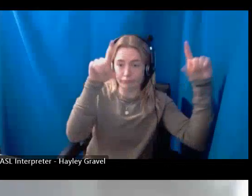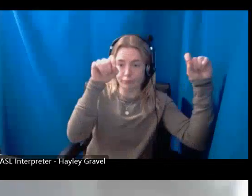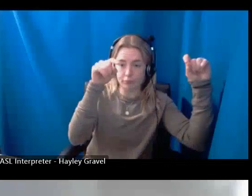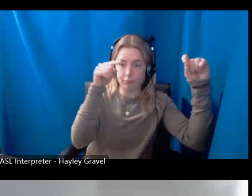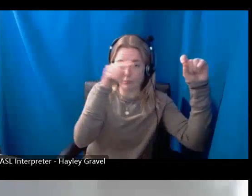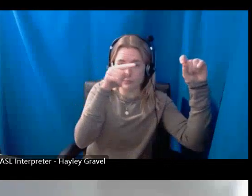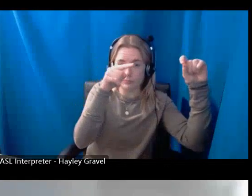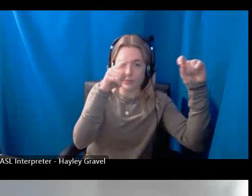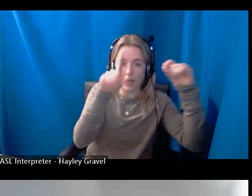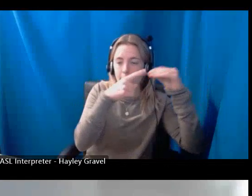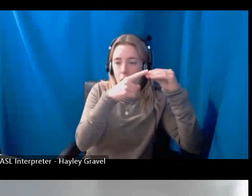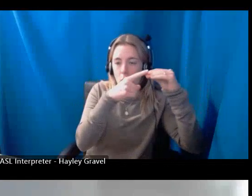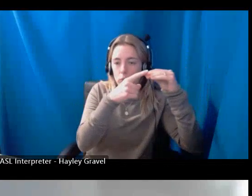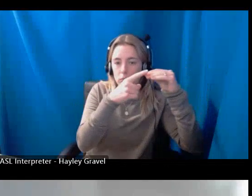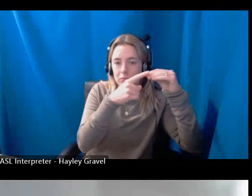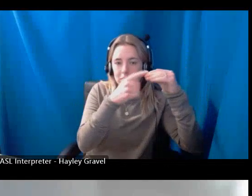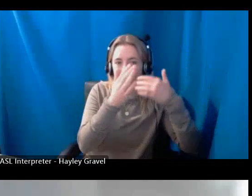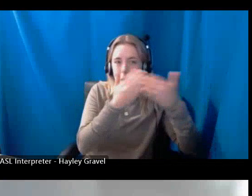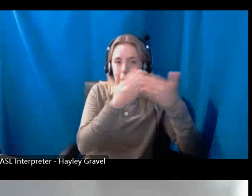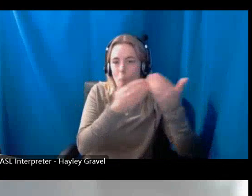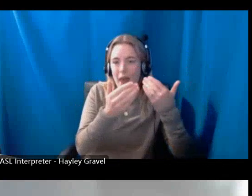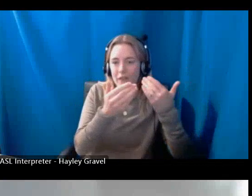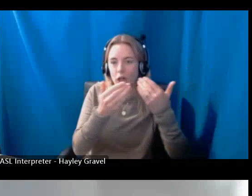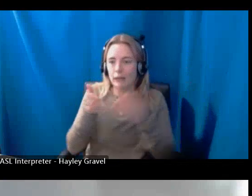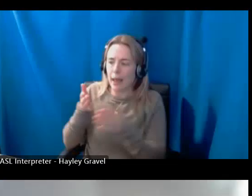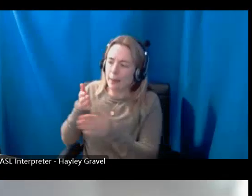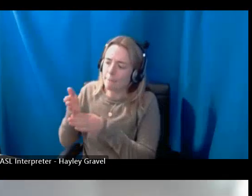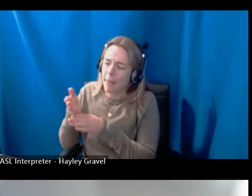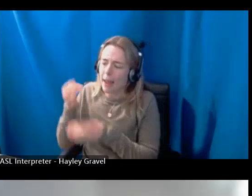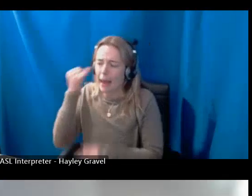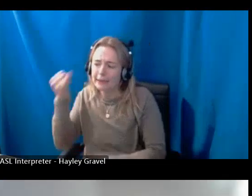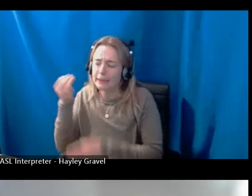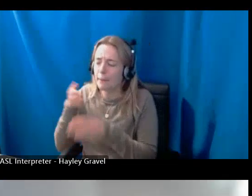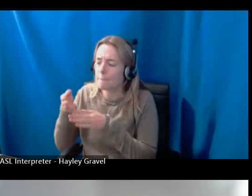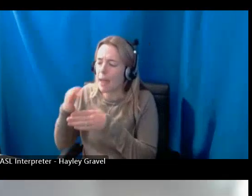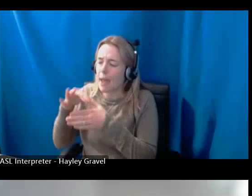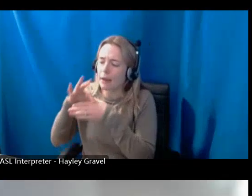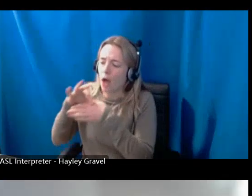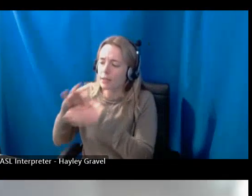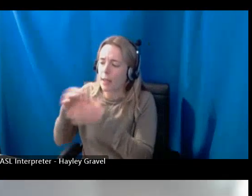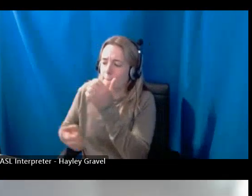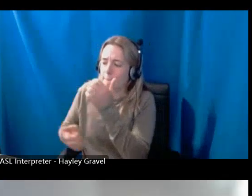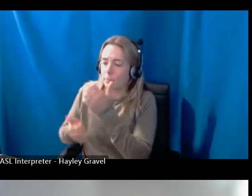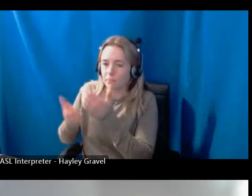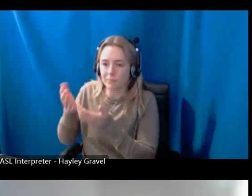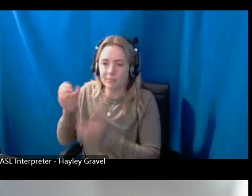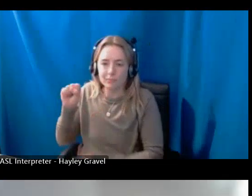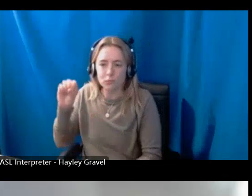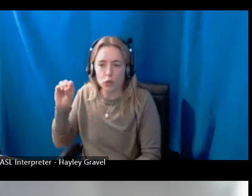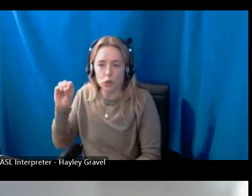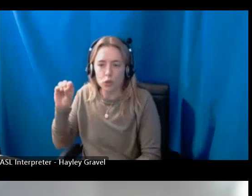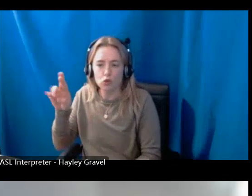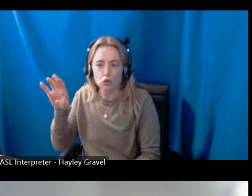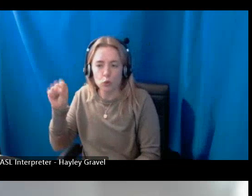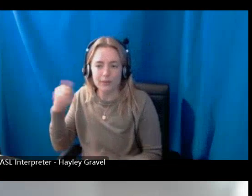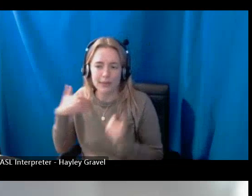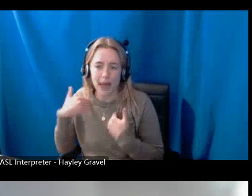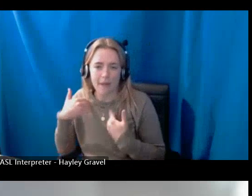specific, in-depth questions to get it kind of what I'm looking for. So I would suggest creating a